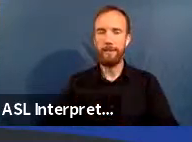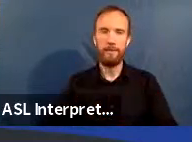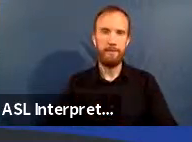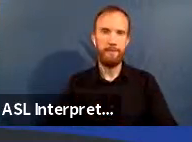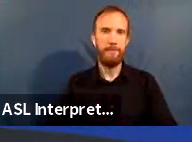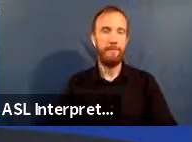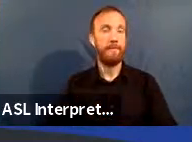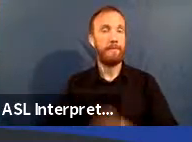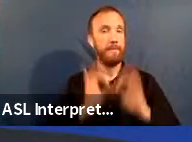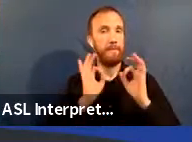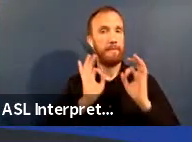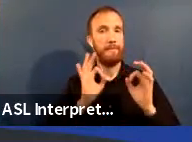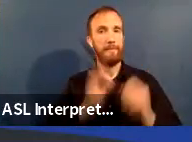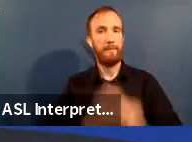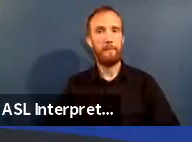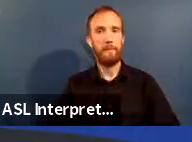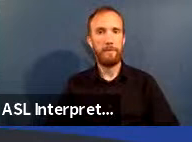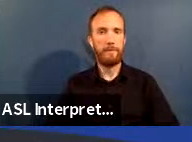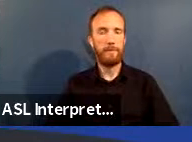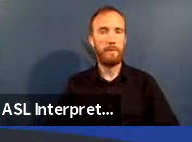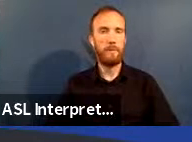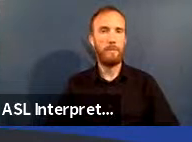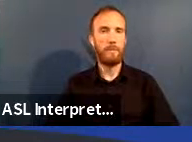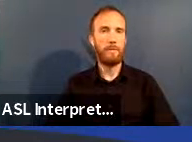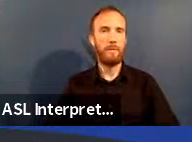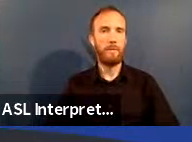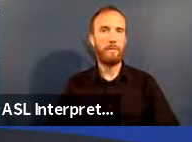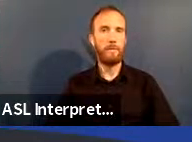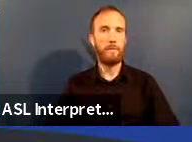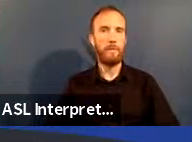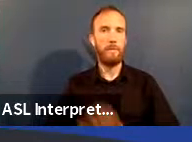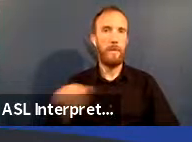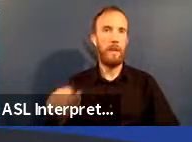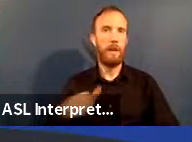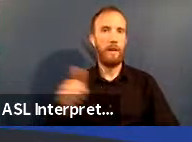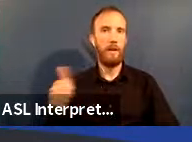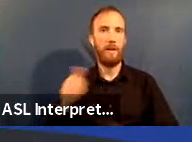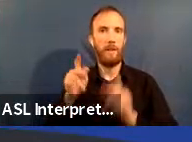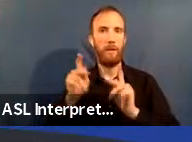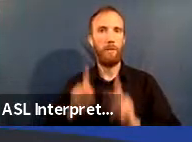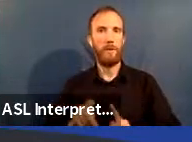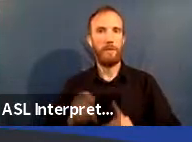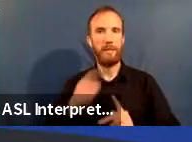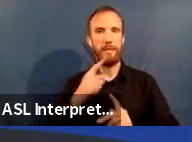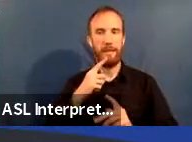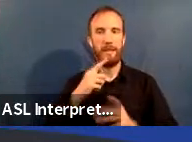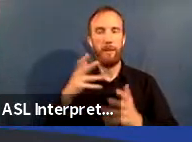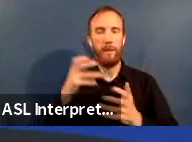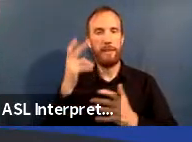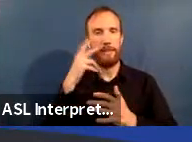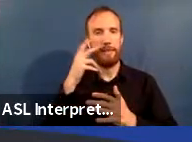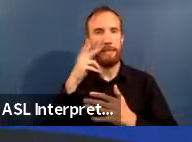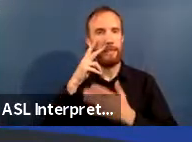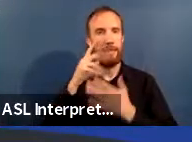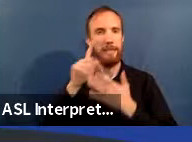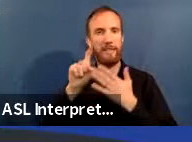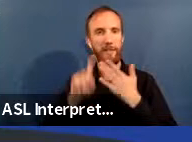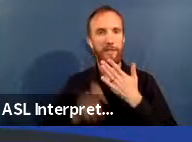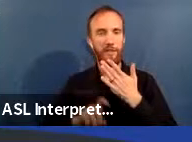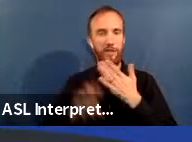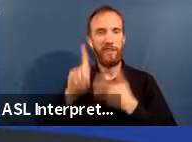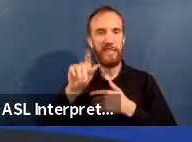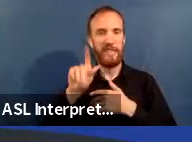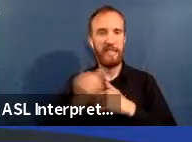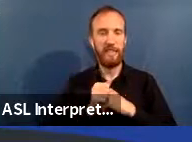Perfect. Another push there for the survey data and how important it is. The next question is, what